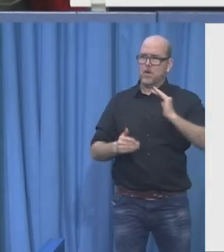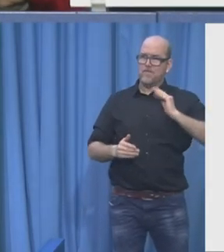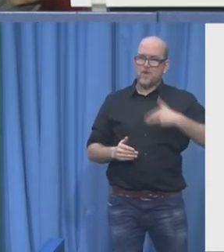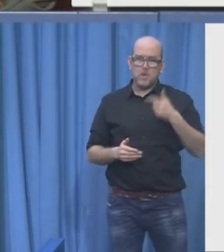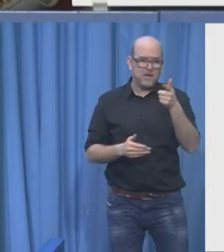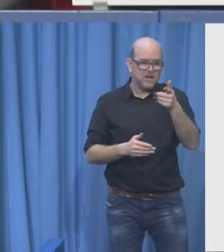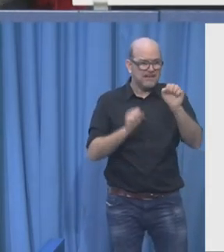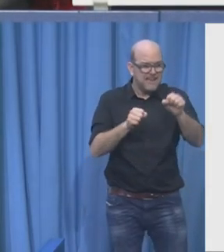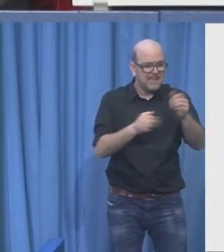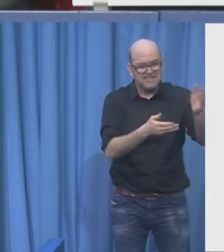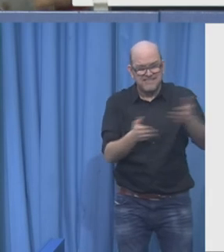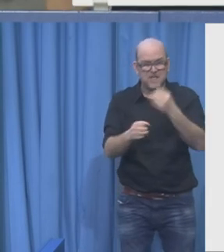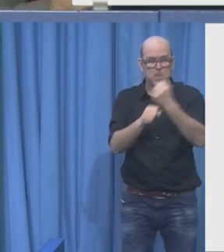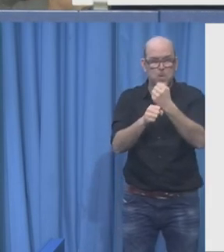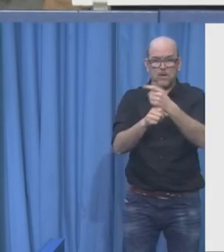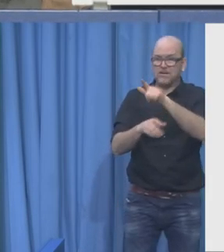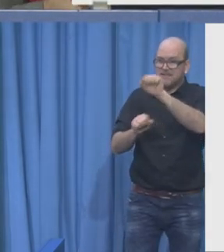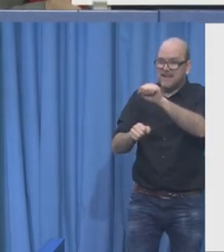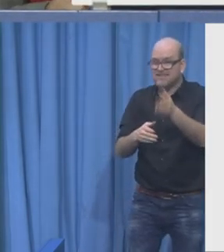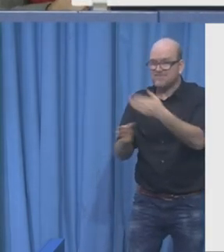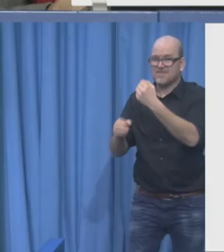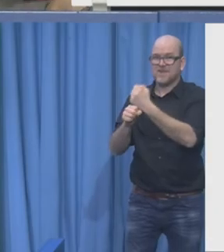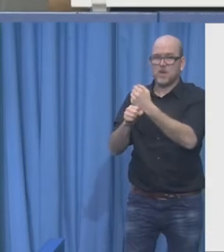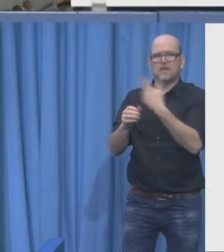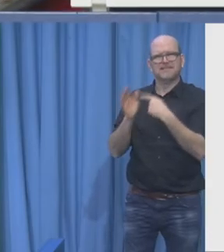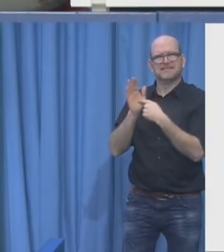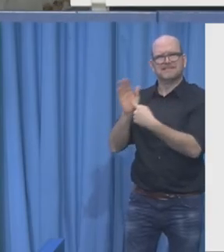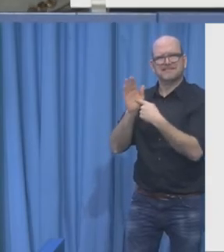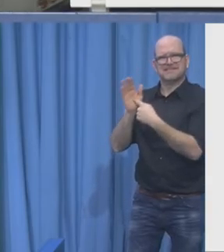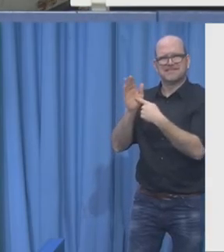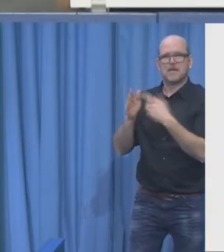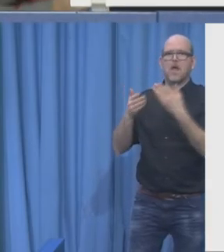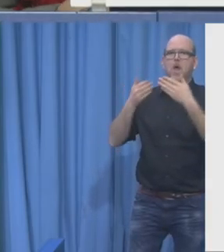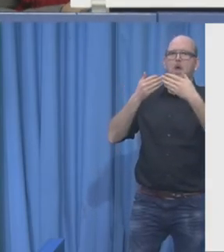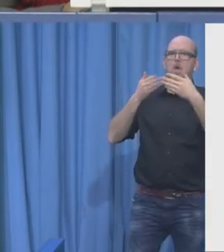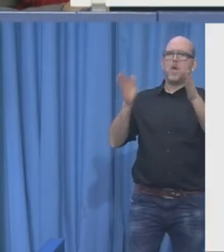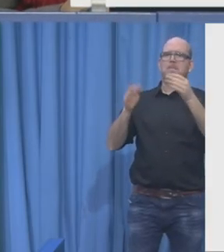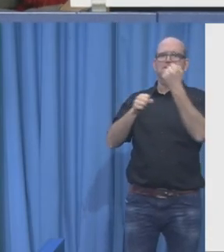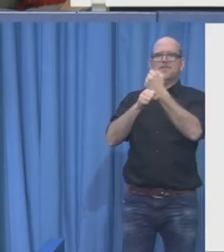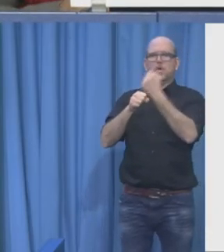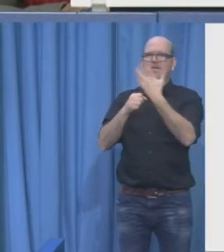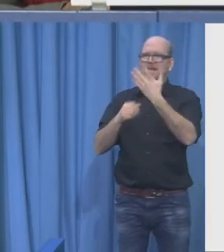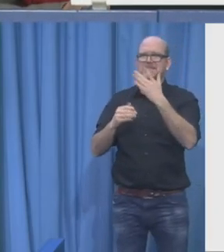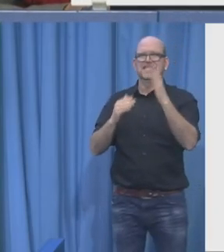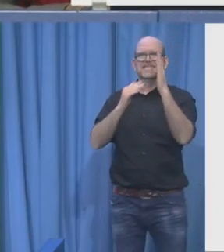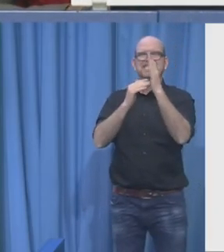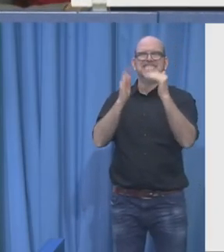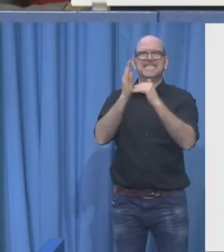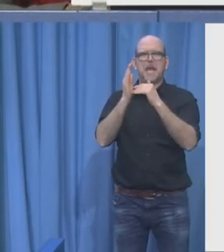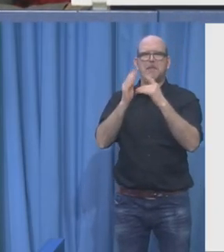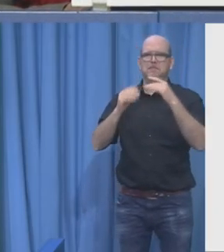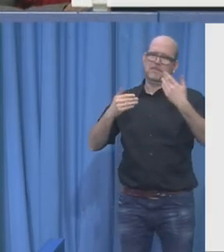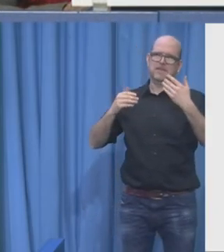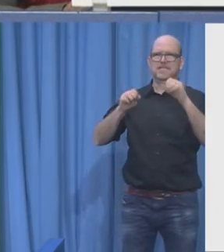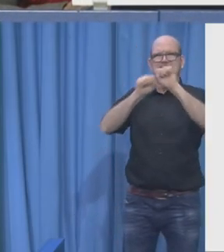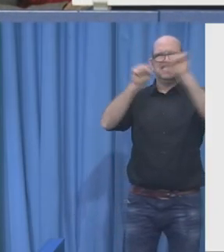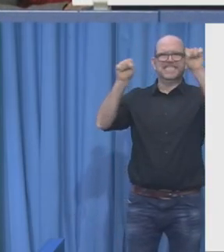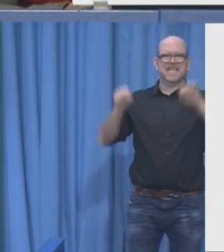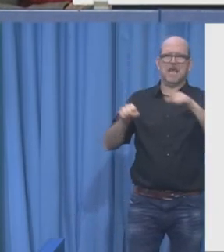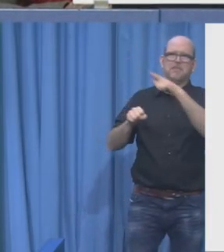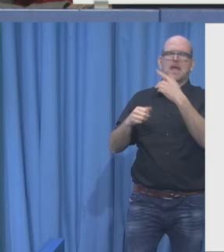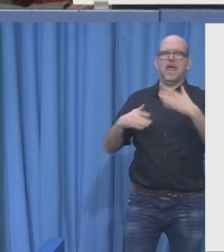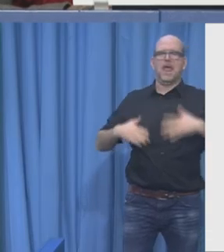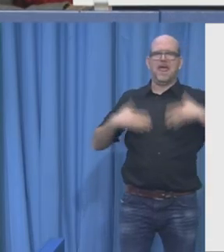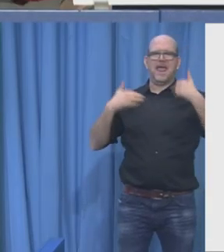salud pública, a public health problem, as we saw there, it's the cancer that kills most women in Latin